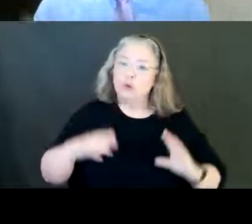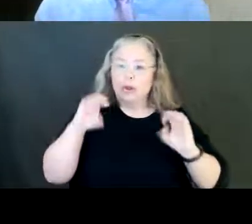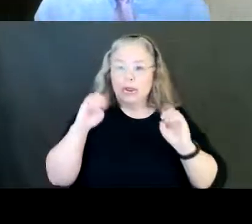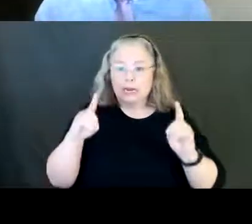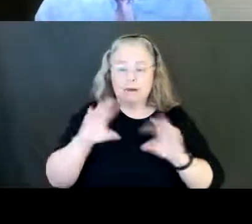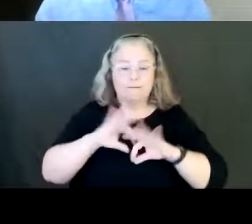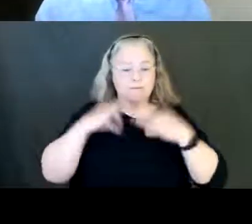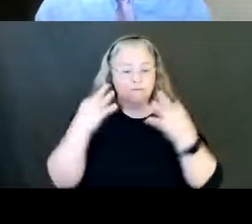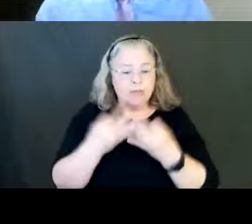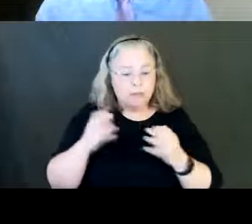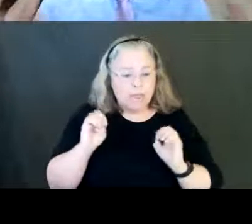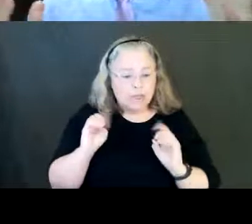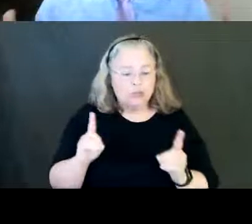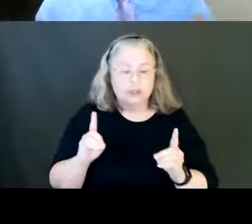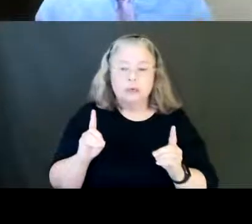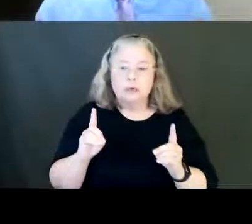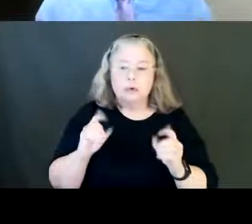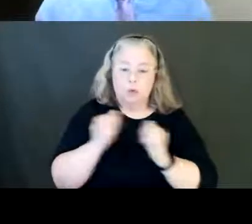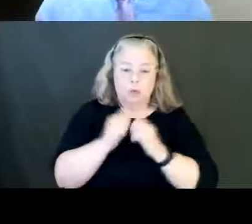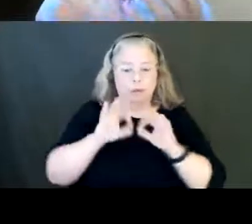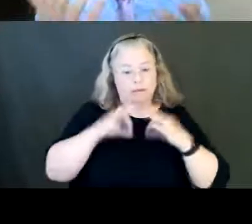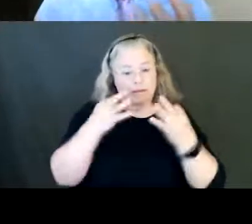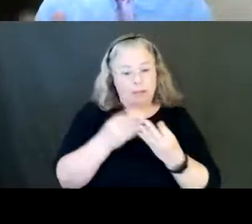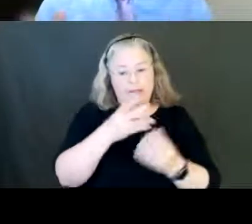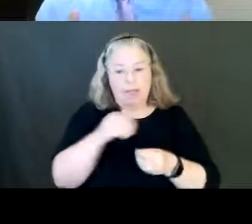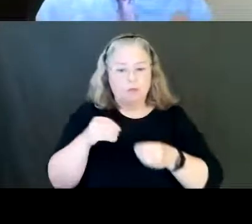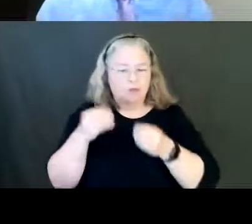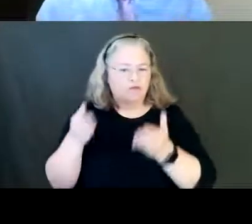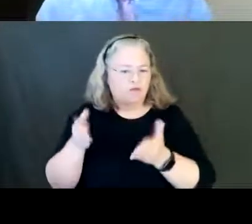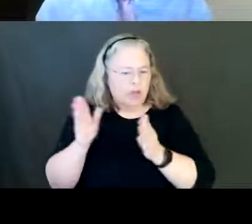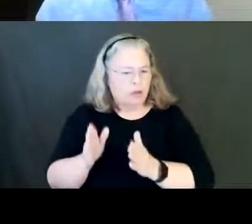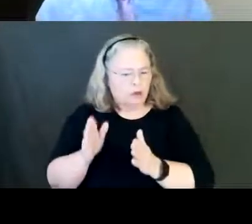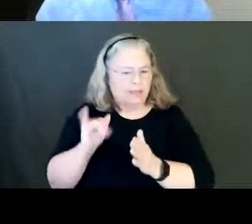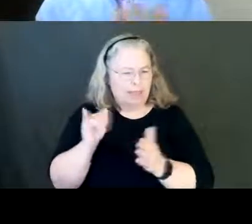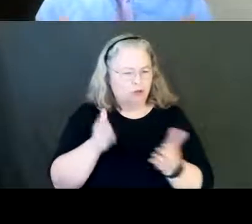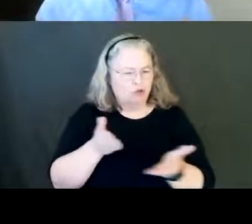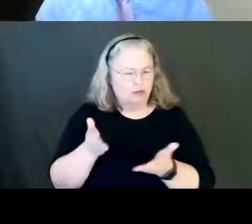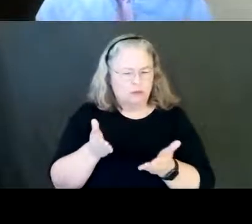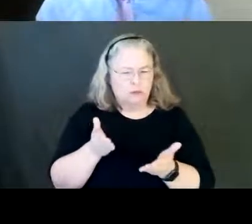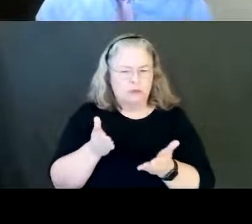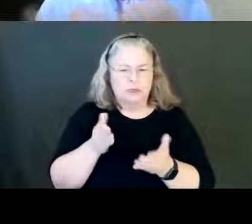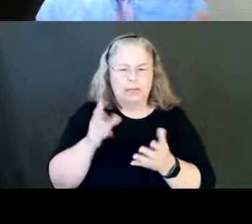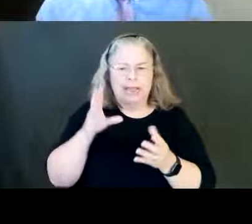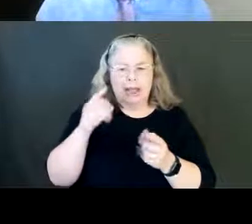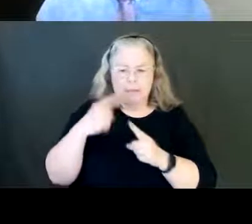family education, and then with families and providers. So it's that service and